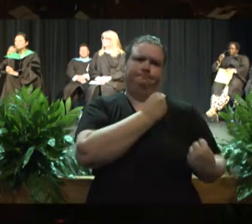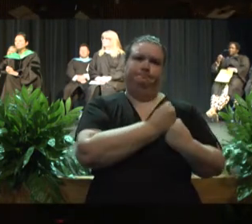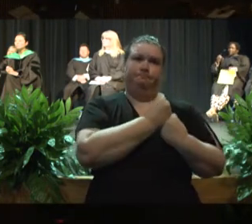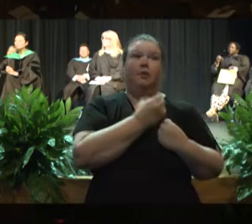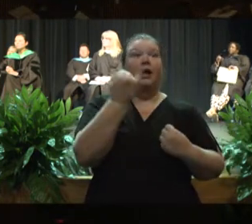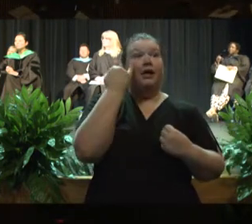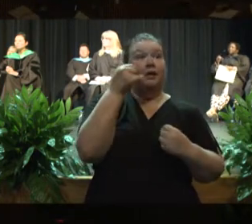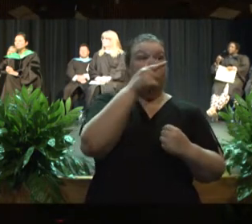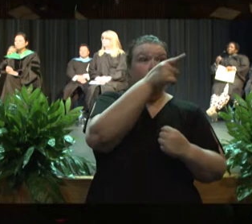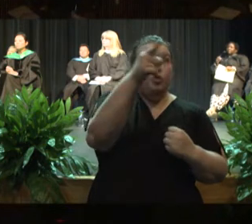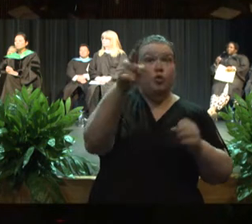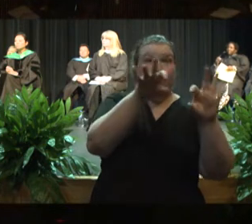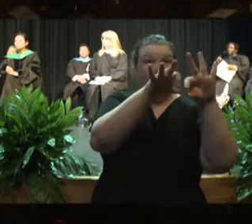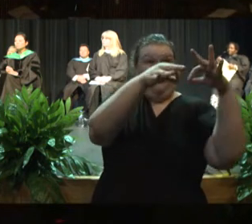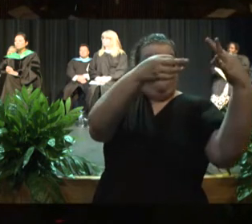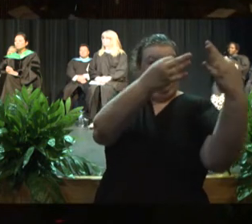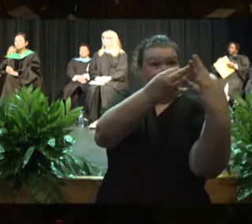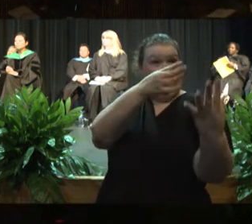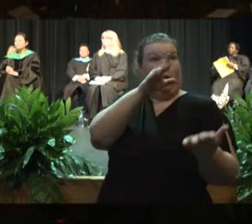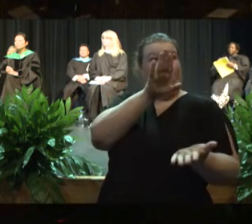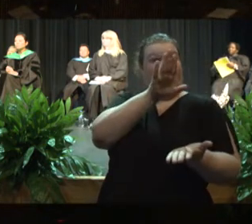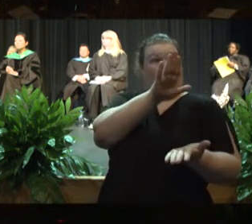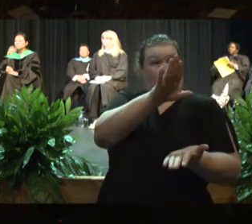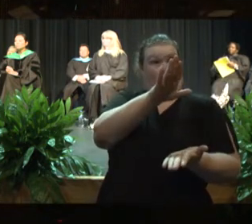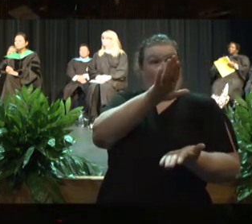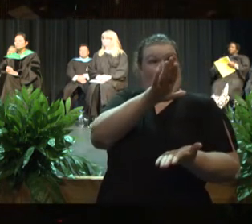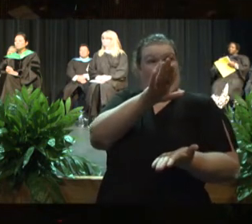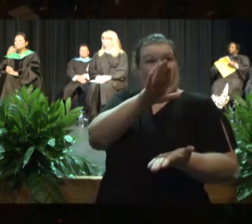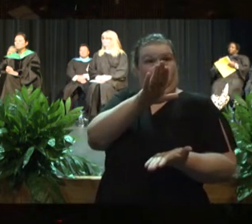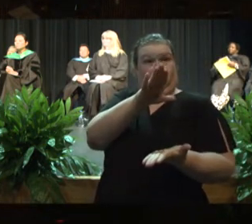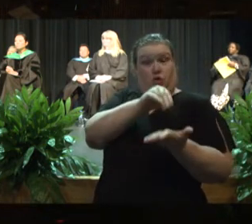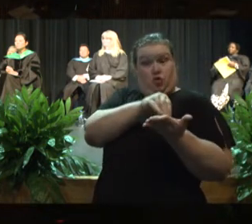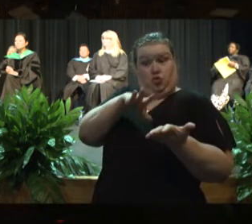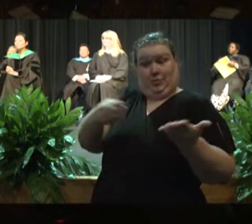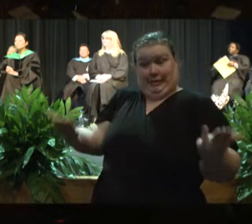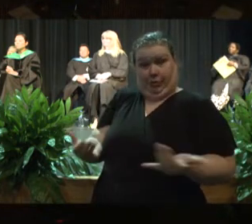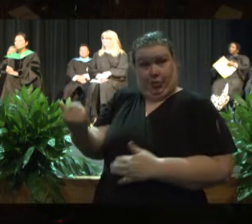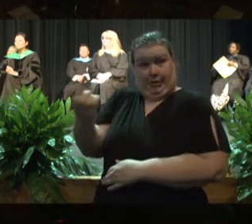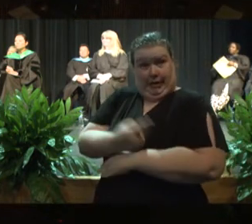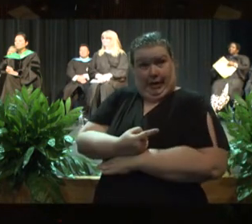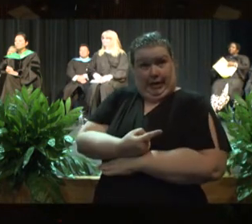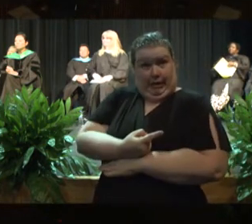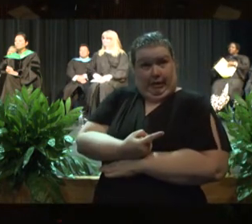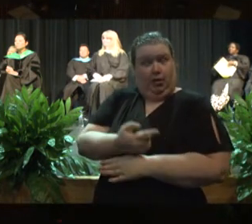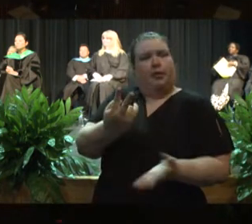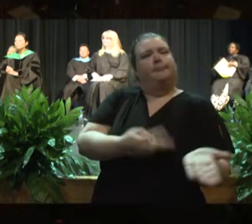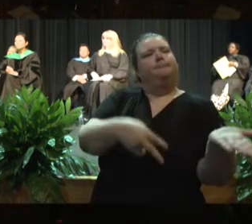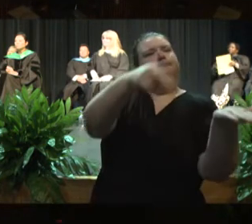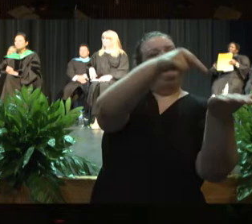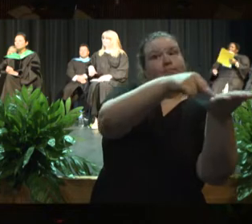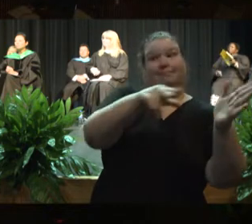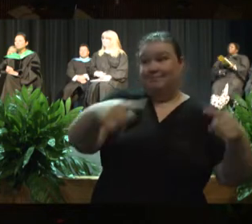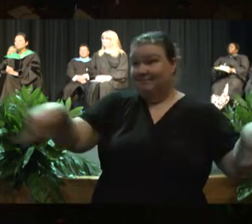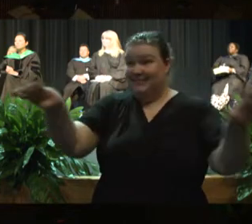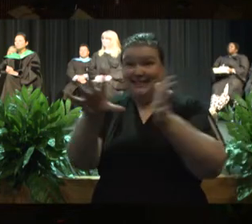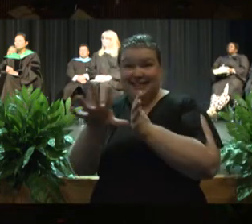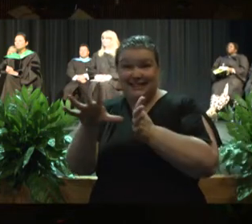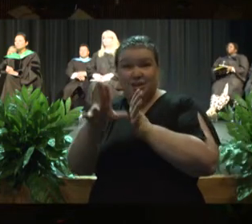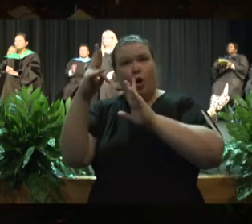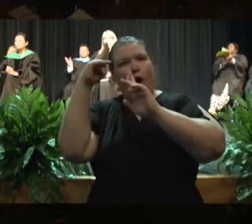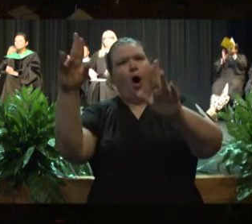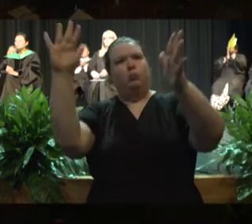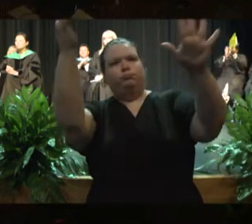If you are a family member of one of our graduating seniors, please stand, and seniors, please honor your families